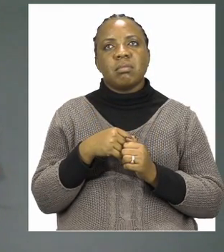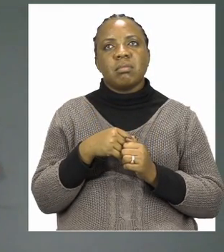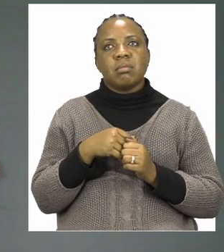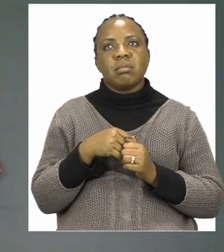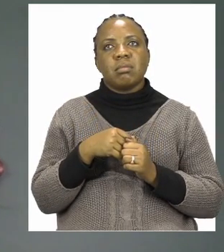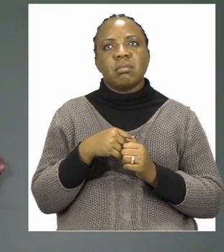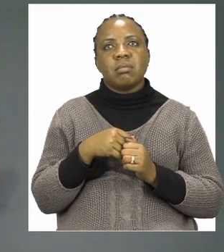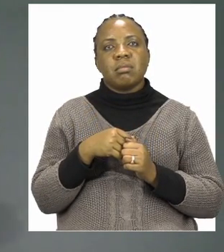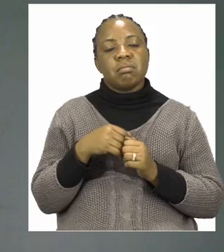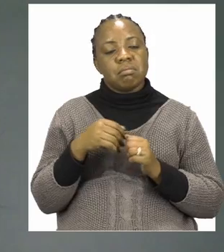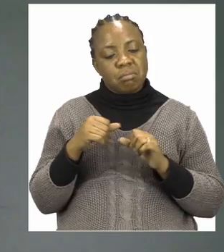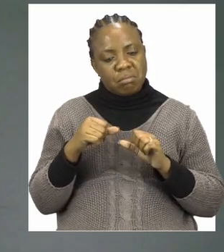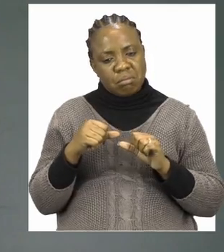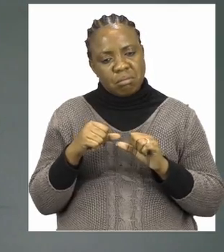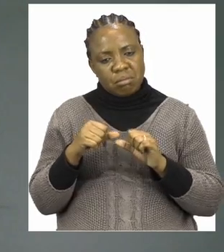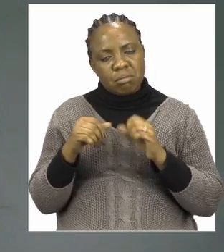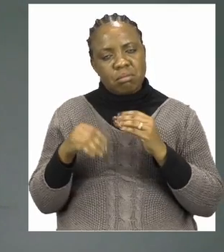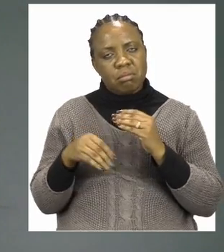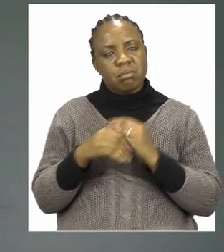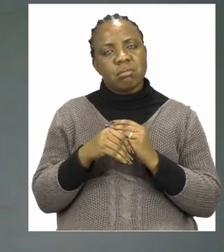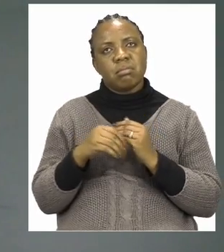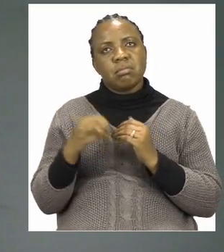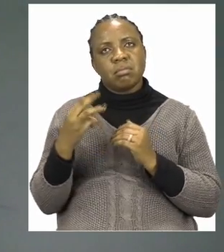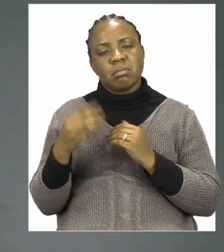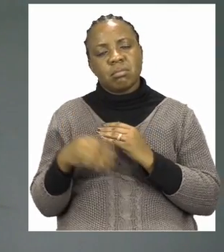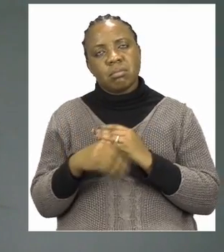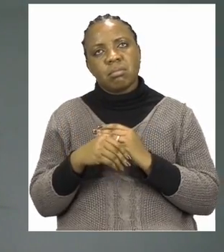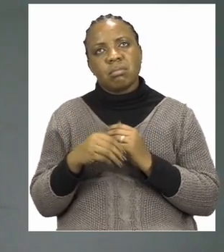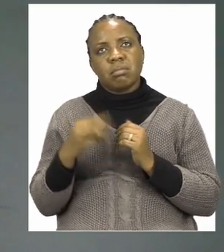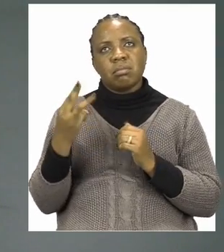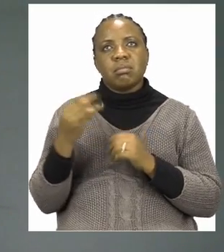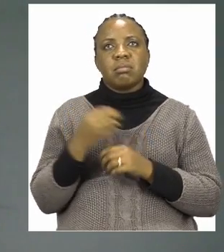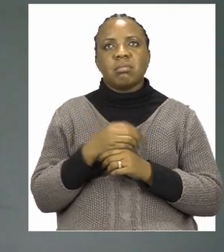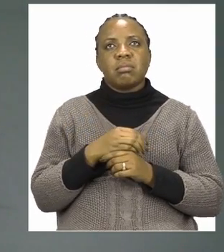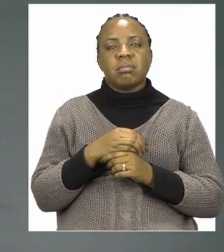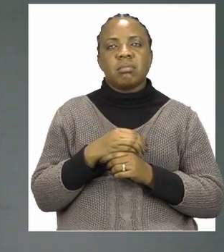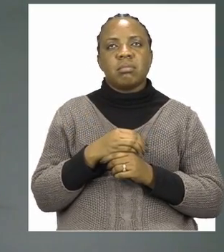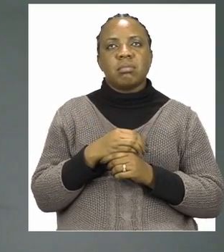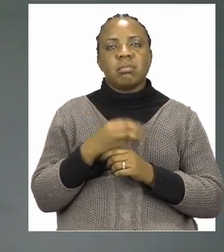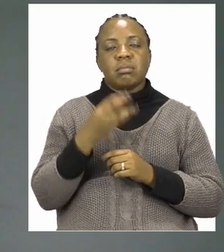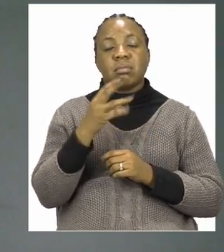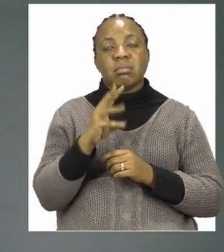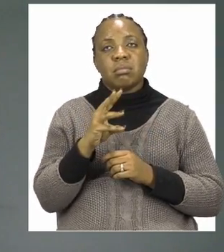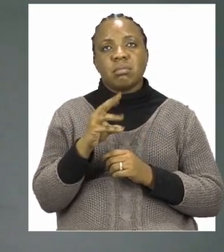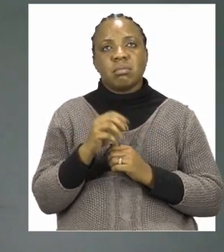to count on from the last number that we wrote. And the last number that we wrote was